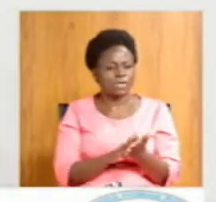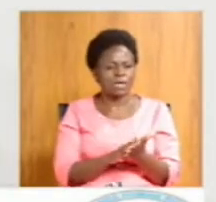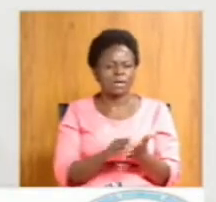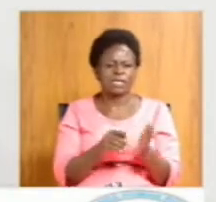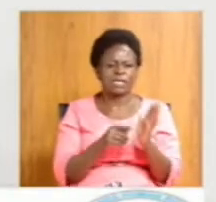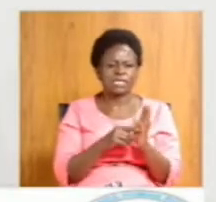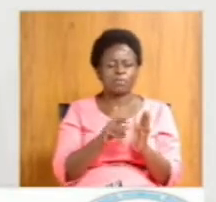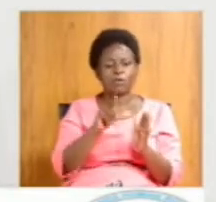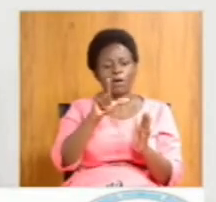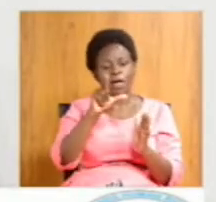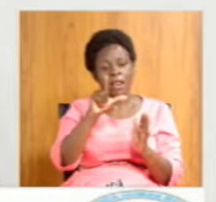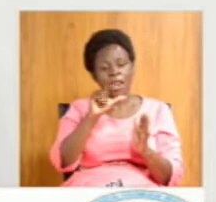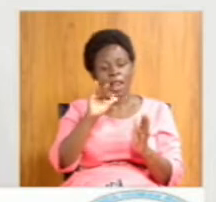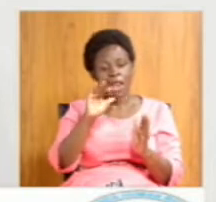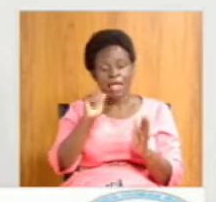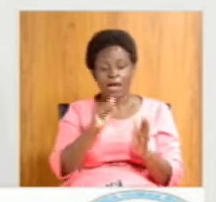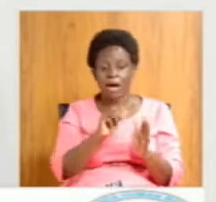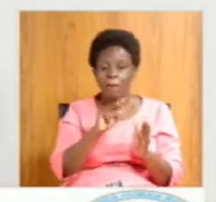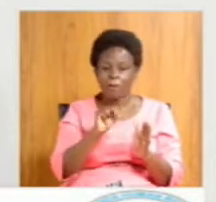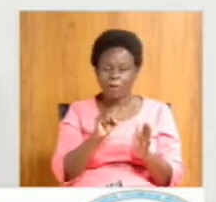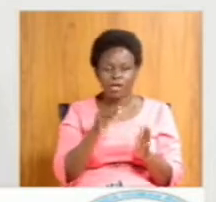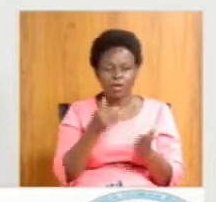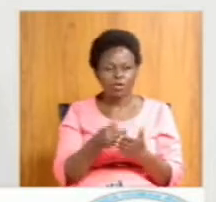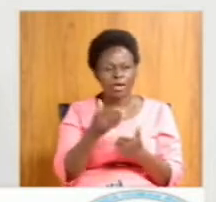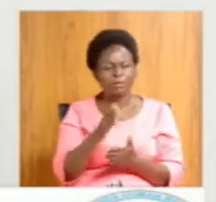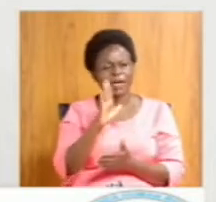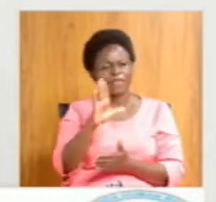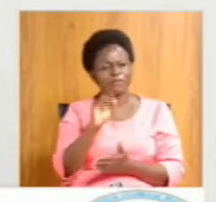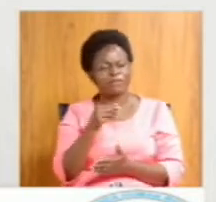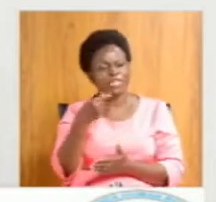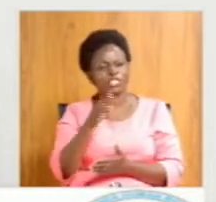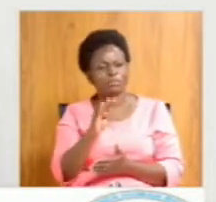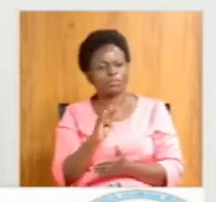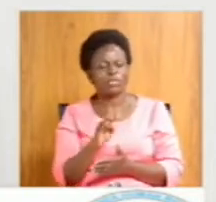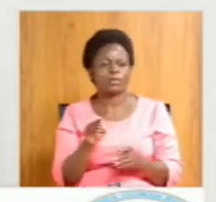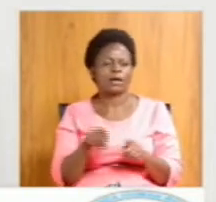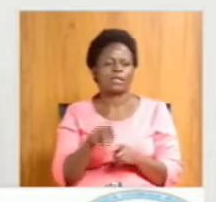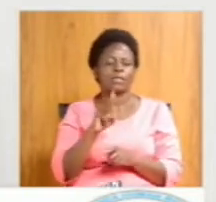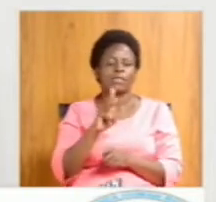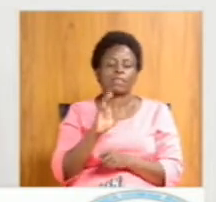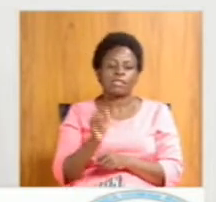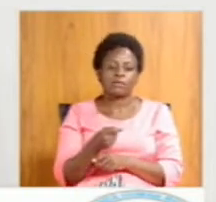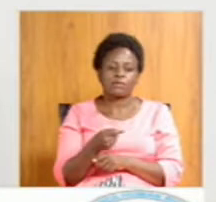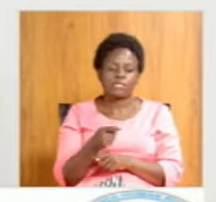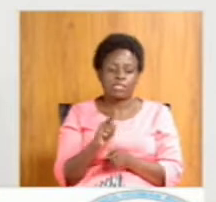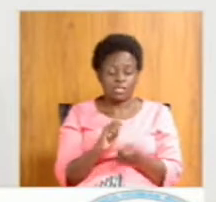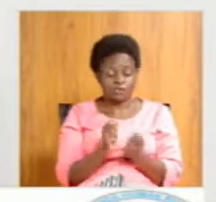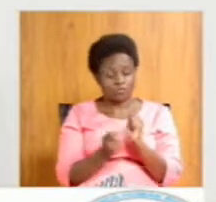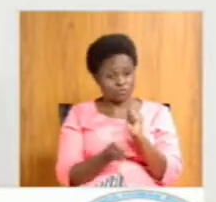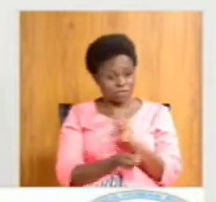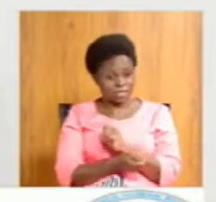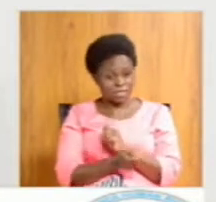operators like Lyca Mobile, you can buy 50 GB at $30,000. If you translate